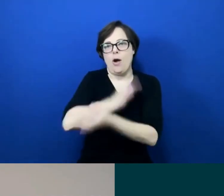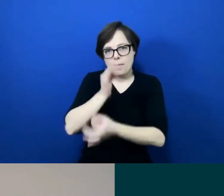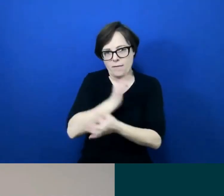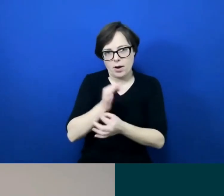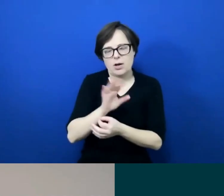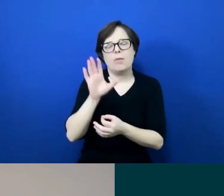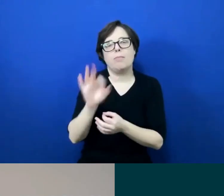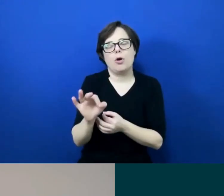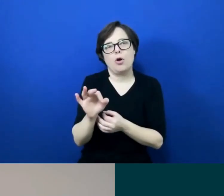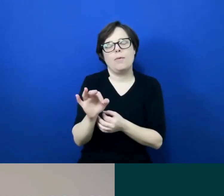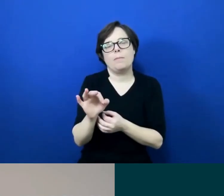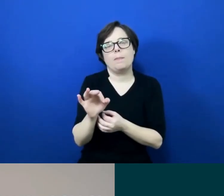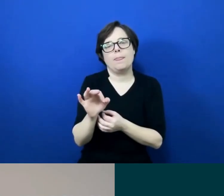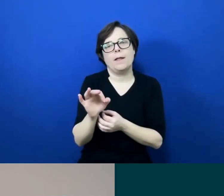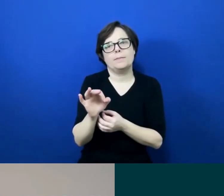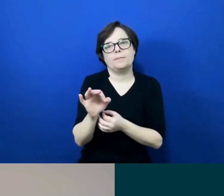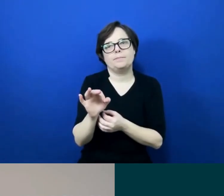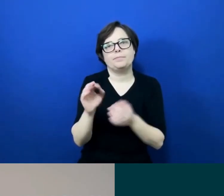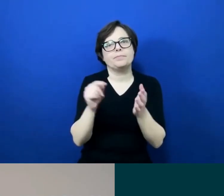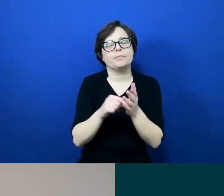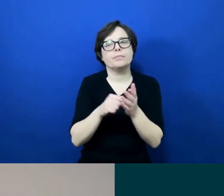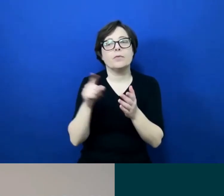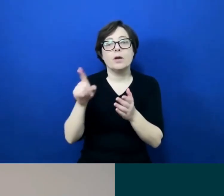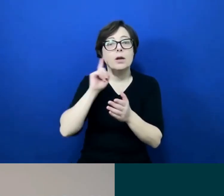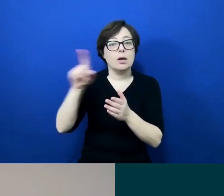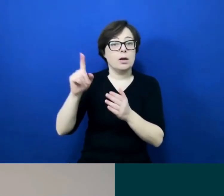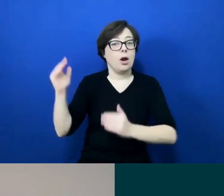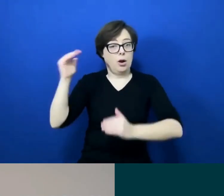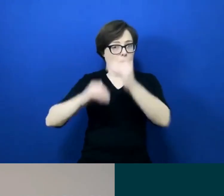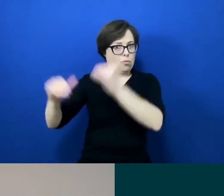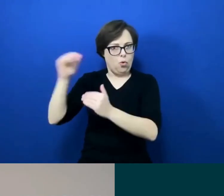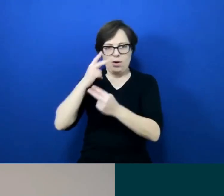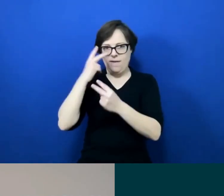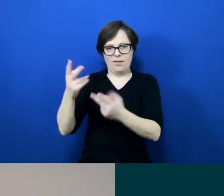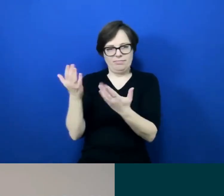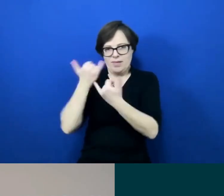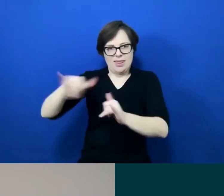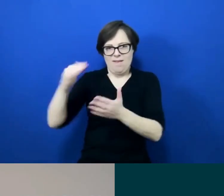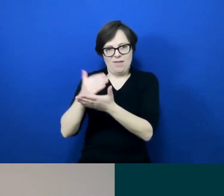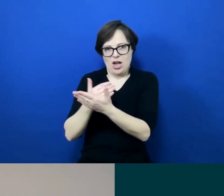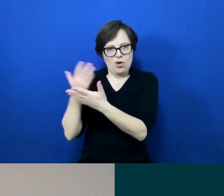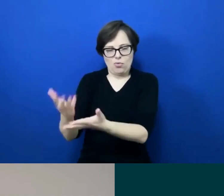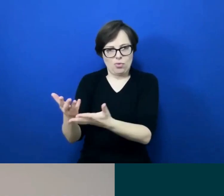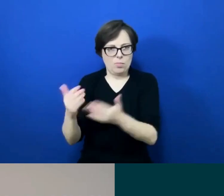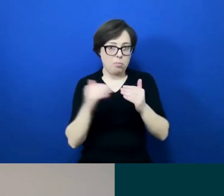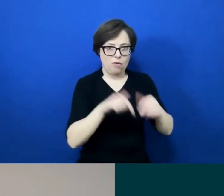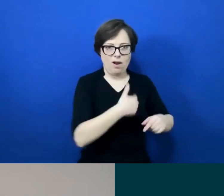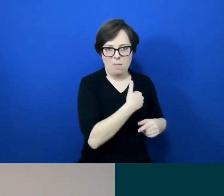side for sharing their experience with us, because these different geographical